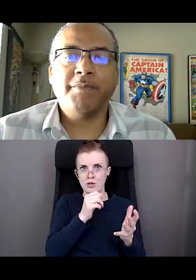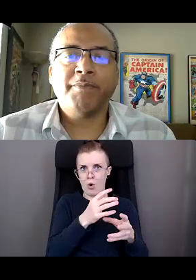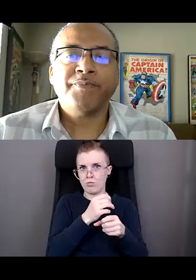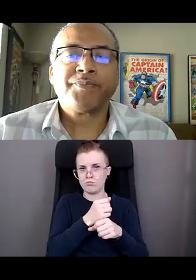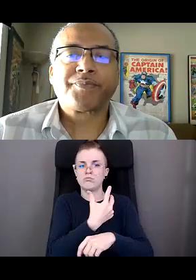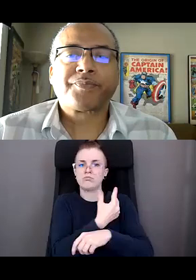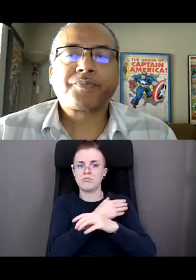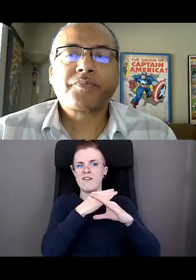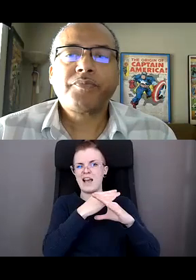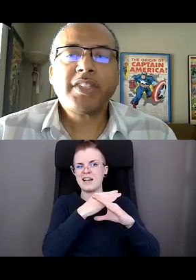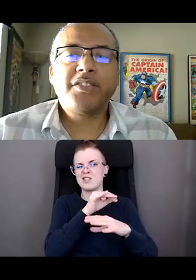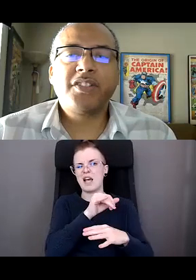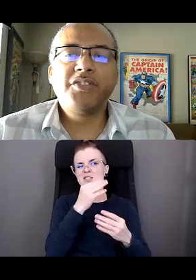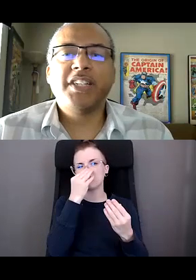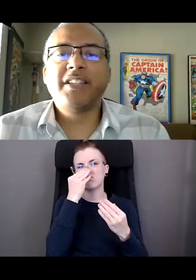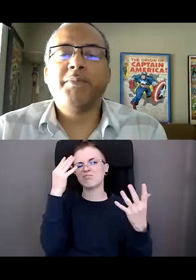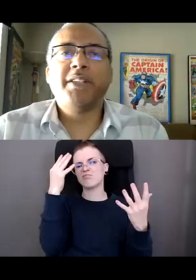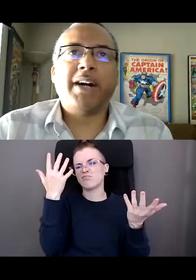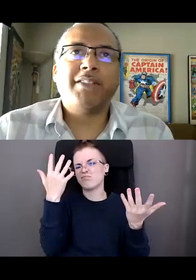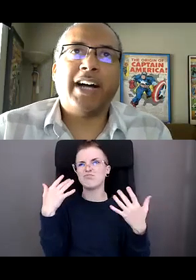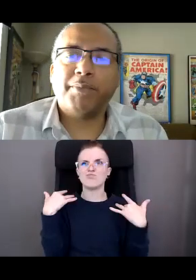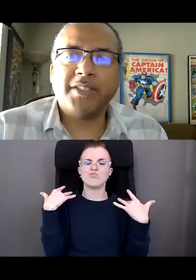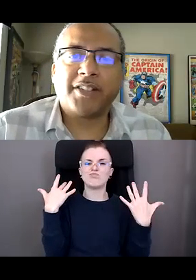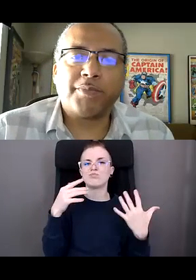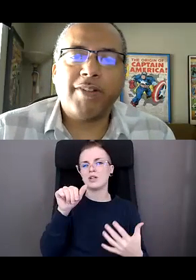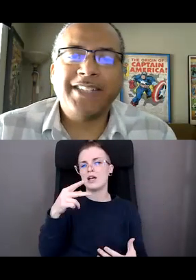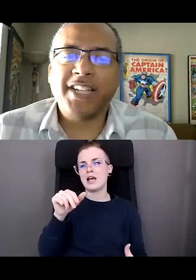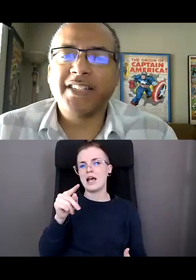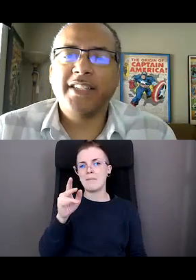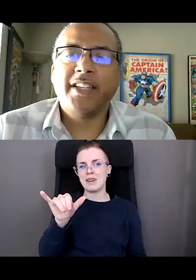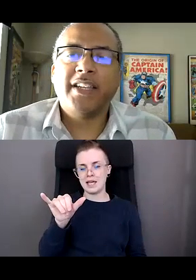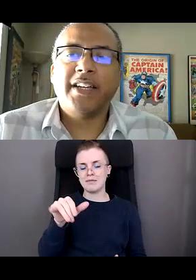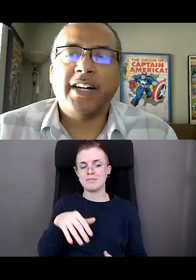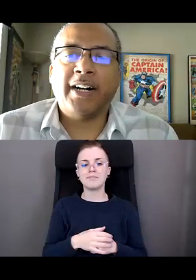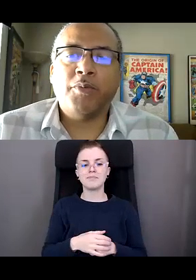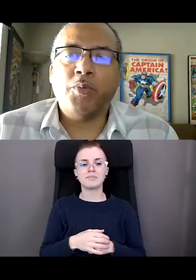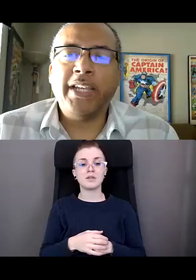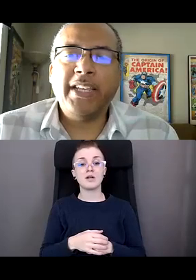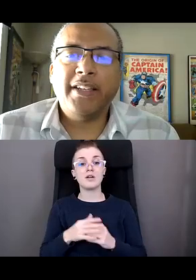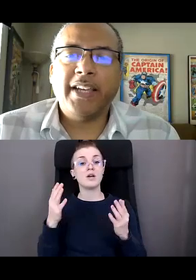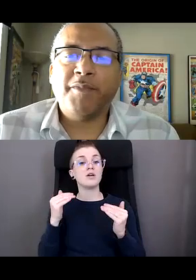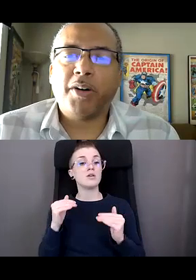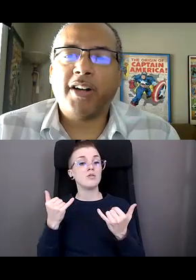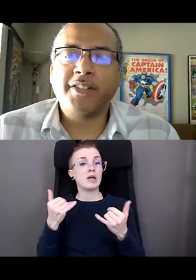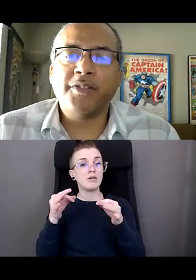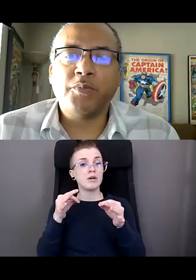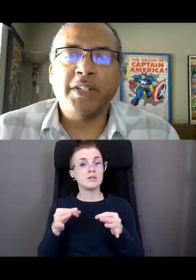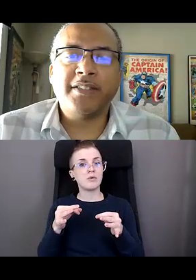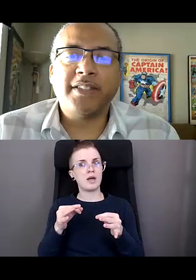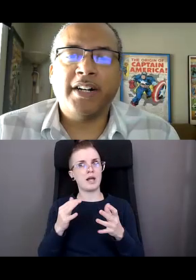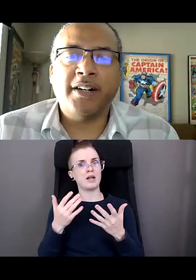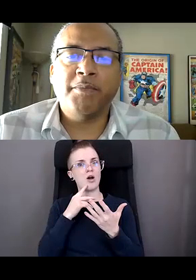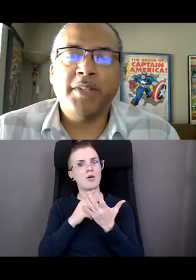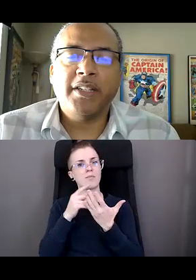apathy. So just a little bit about our particular project. We have partnered